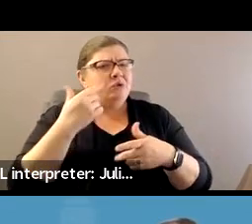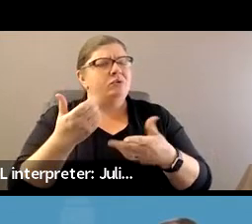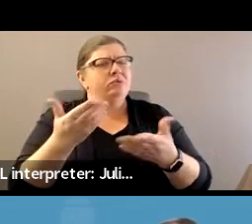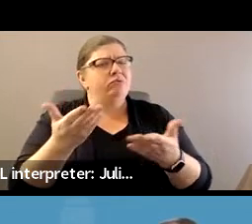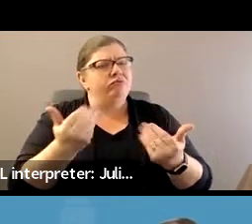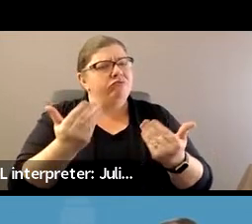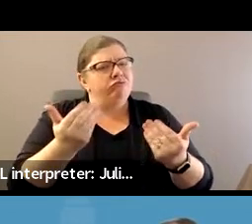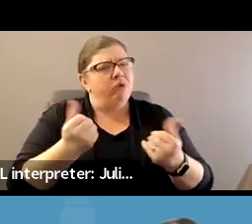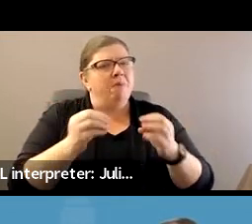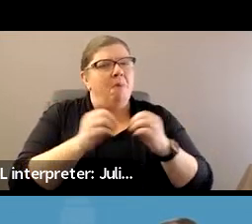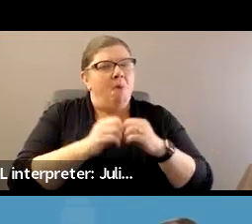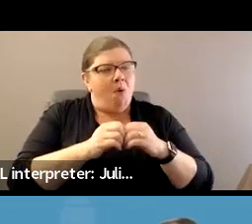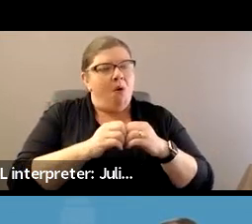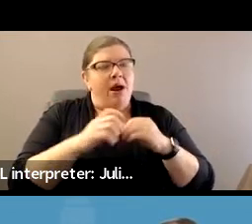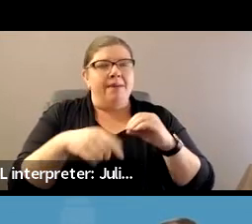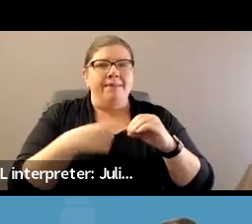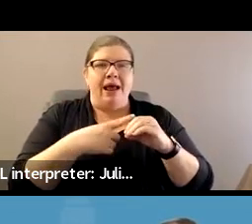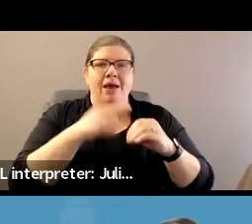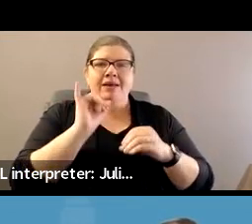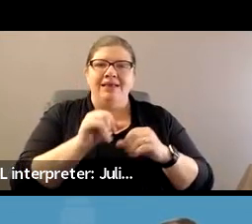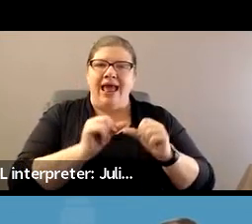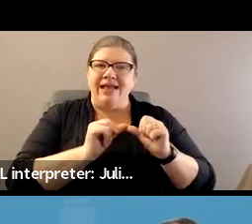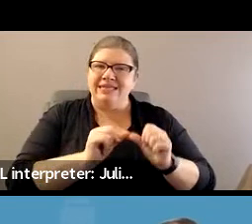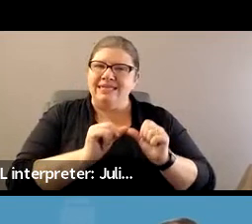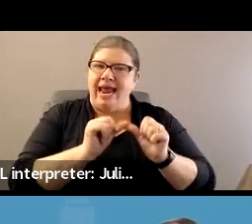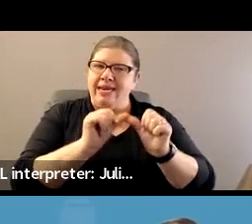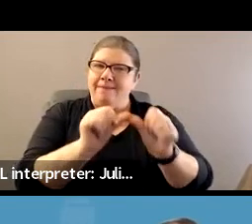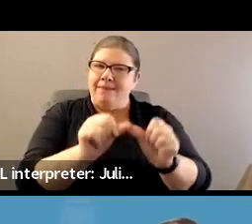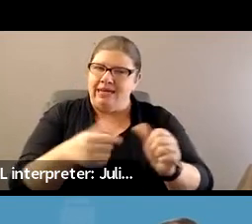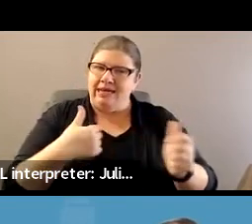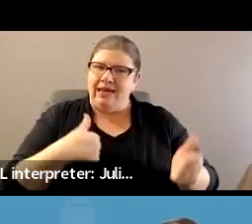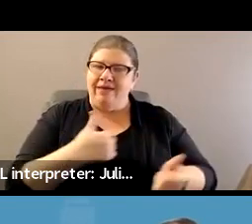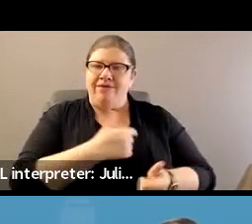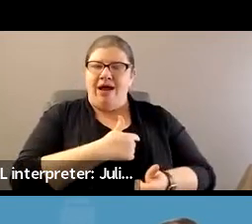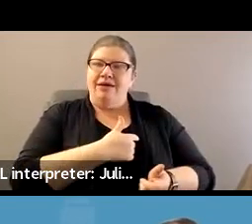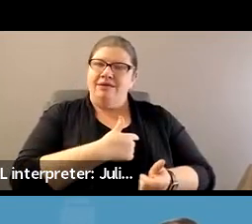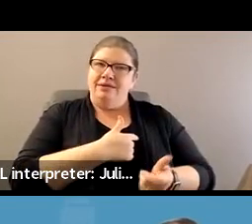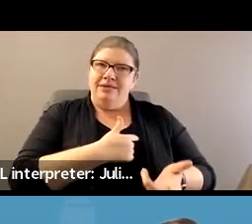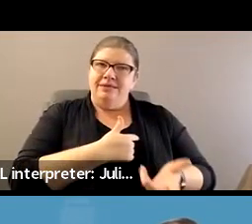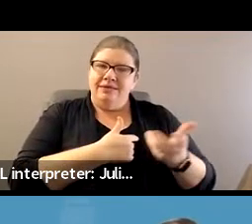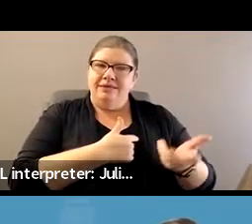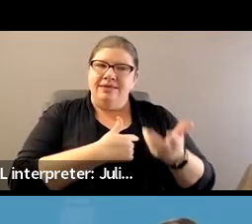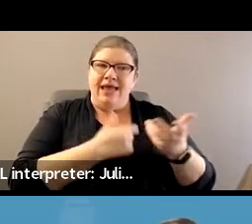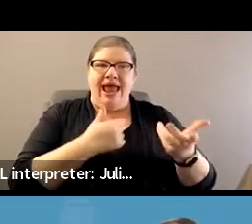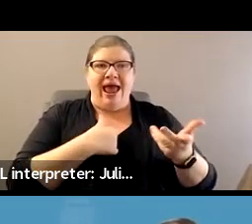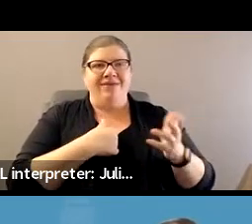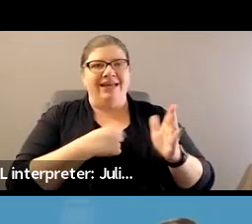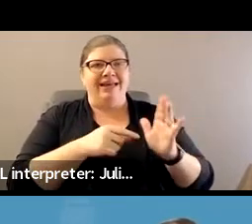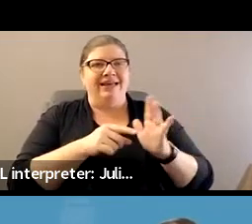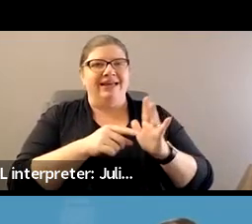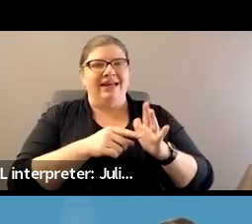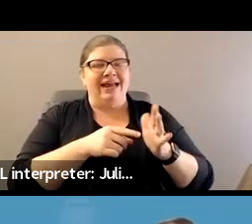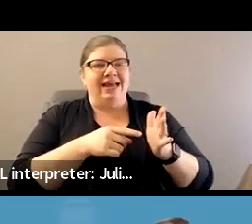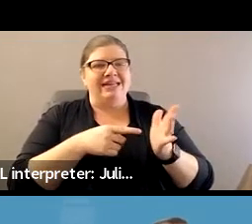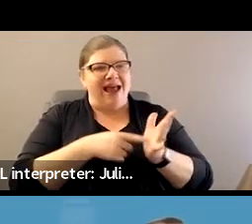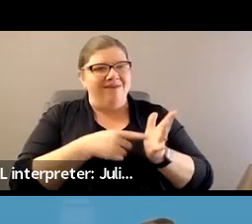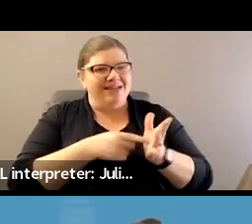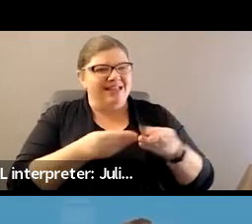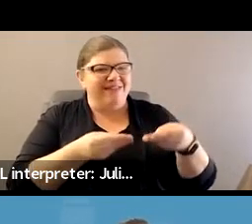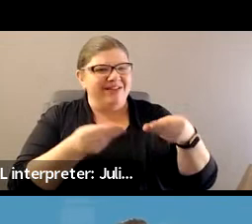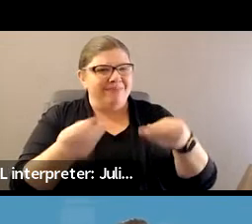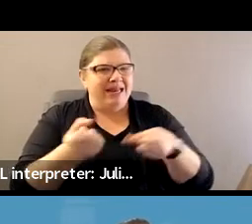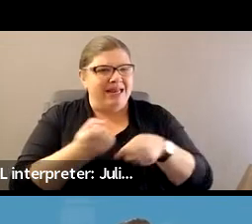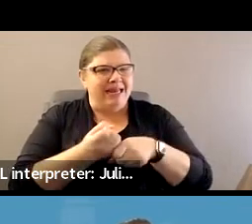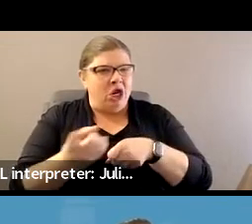thoughts more about the sustainability of us having a deficit spending year after